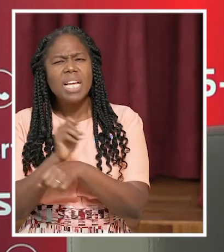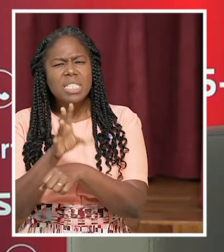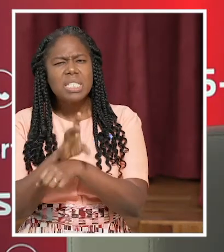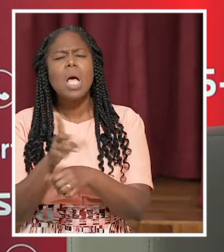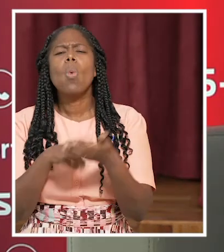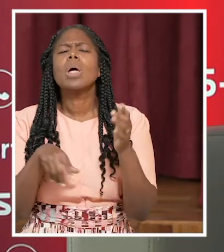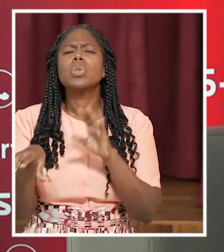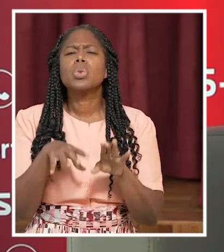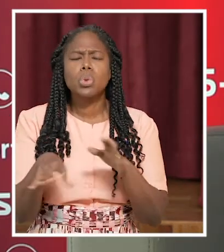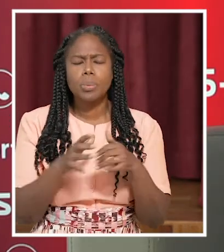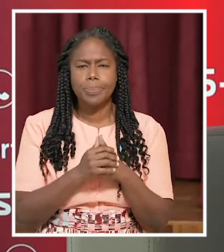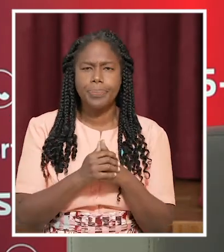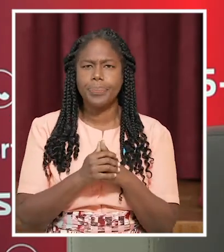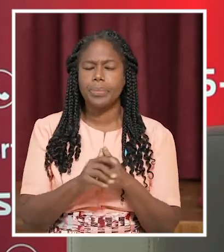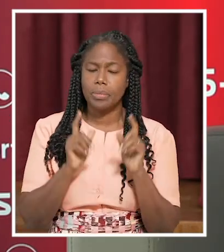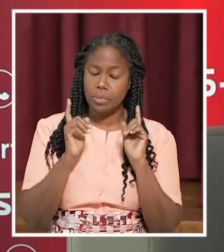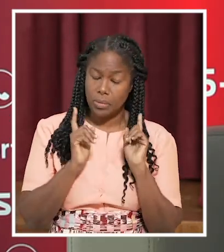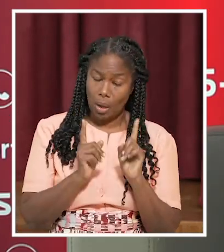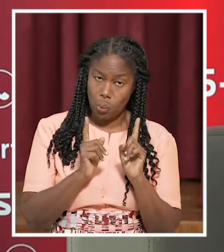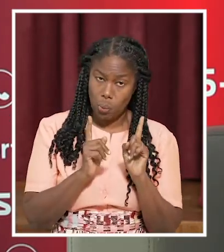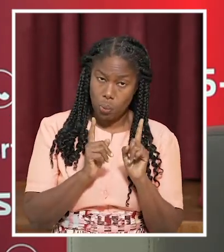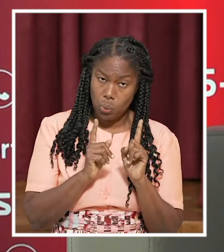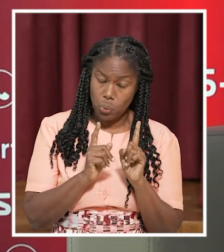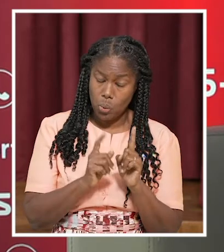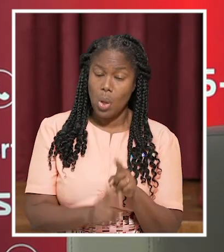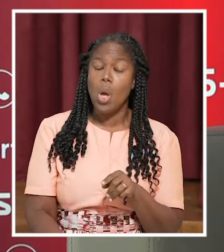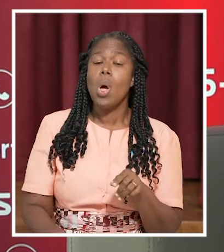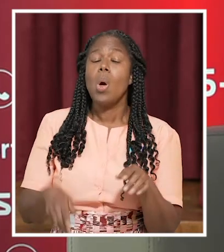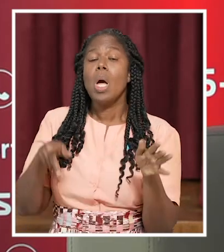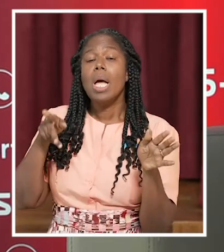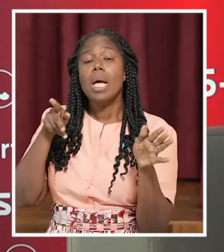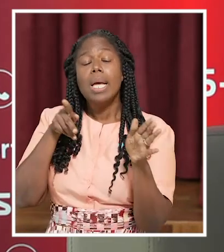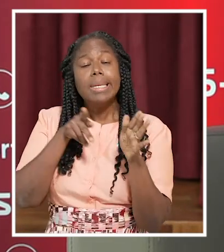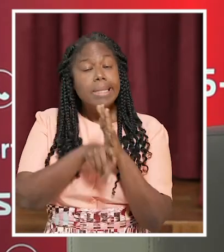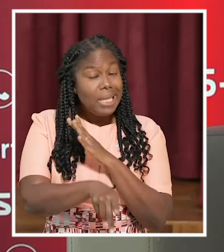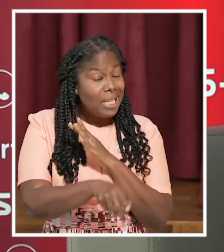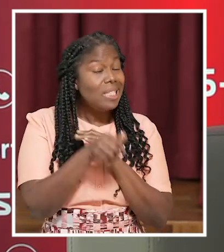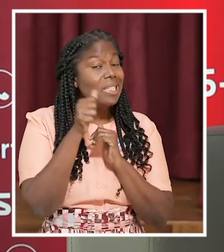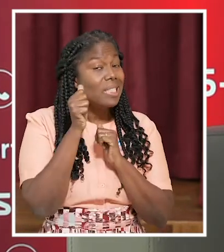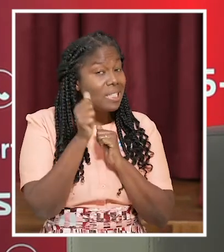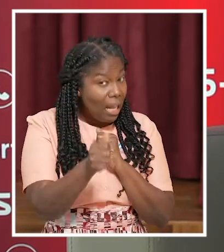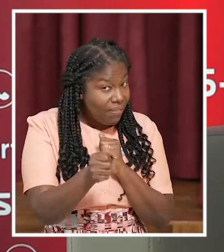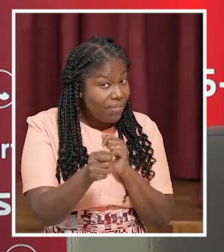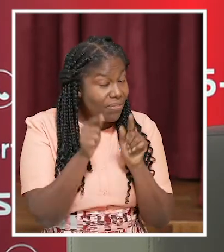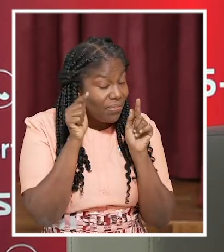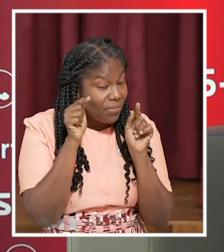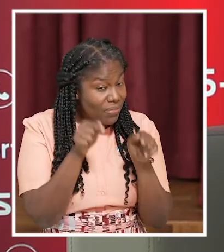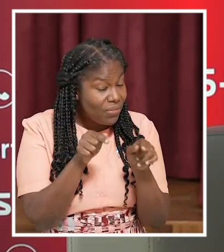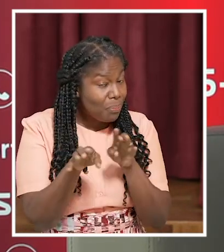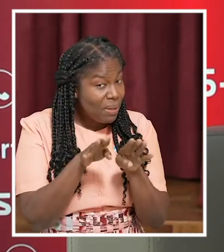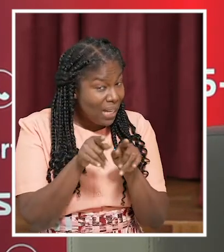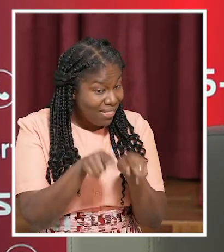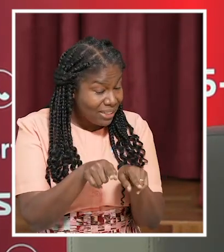suicidal behavior is a different thing to cutting. If someone is saying, they're saying it to you, you